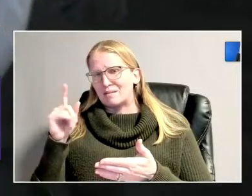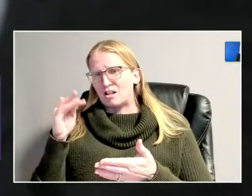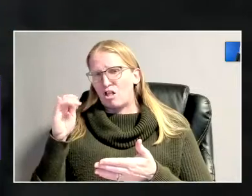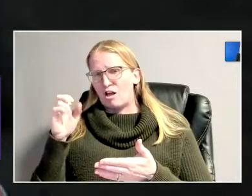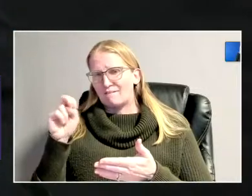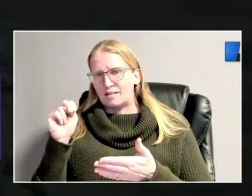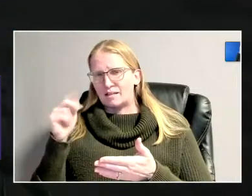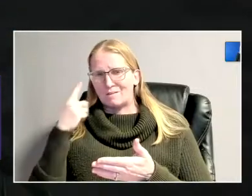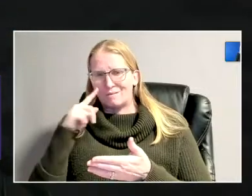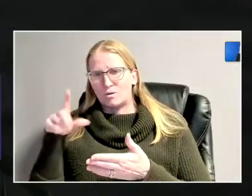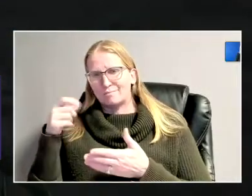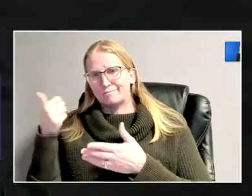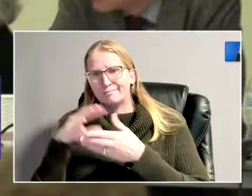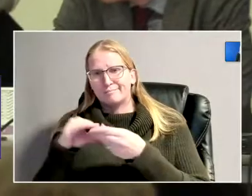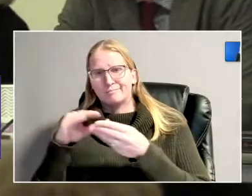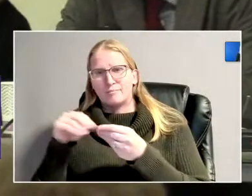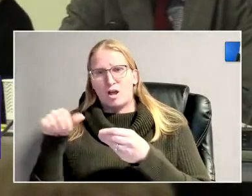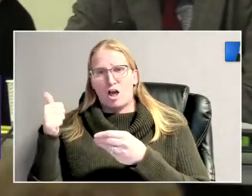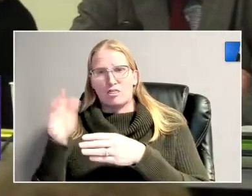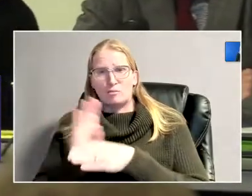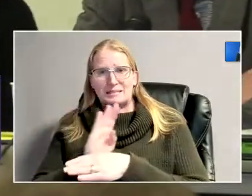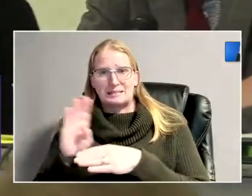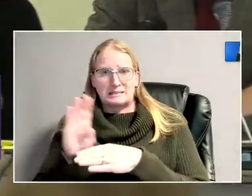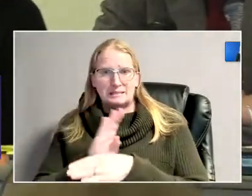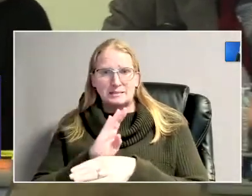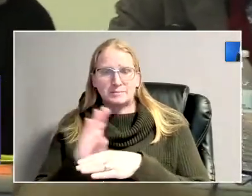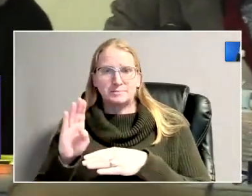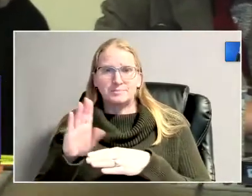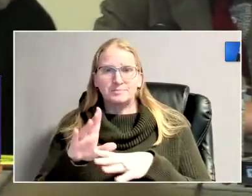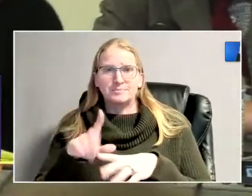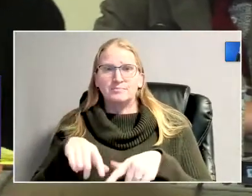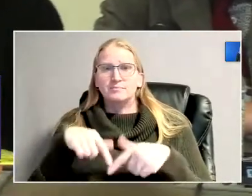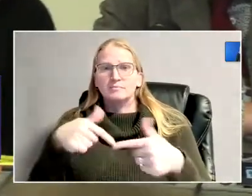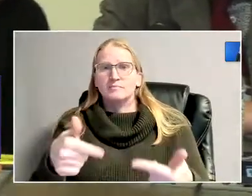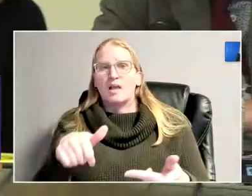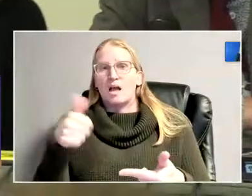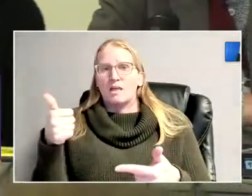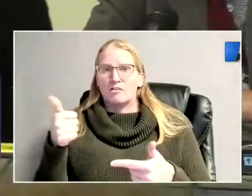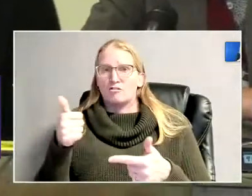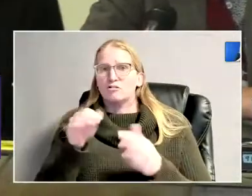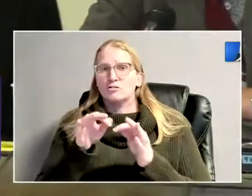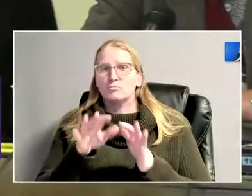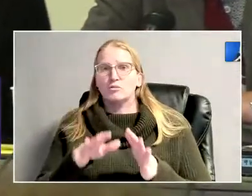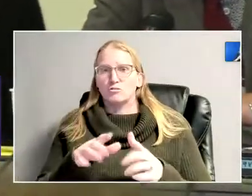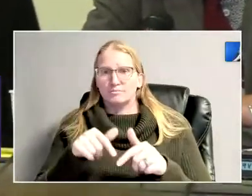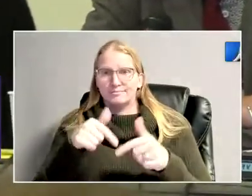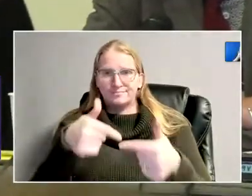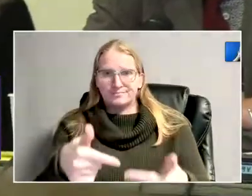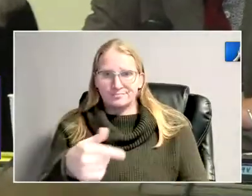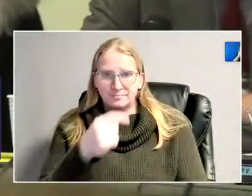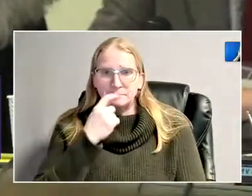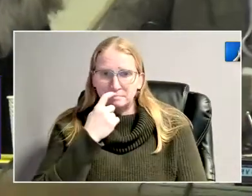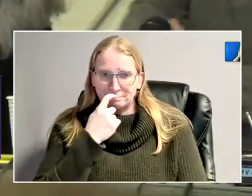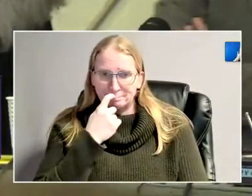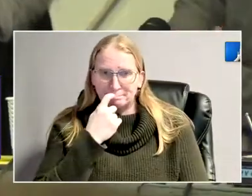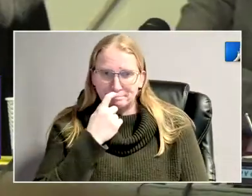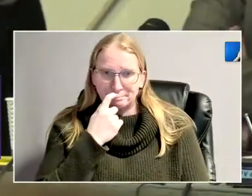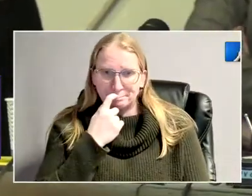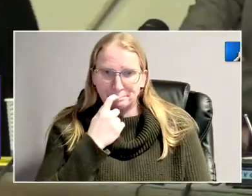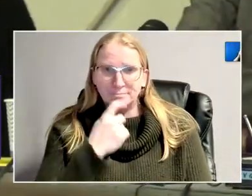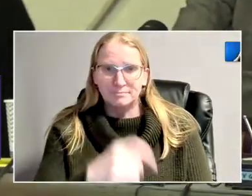mlin thank you Mr moderator I have two items to discuss the first